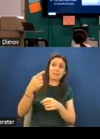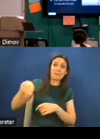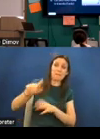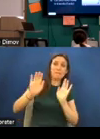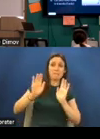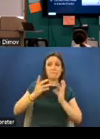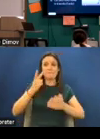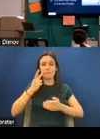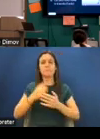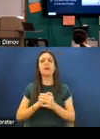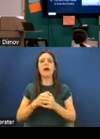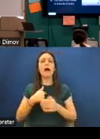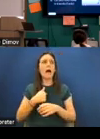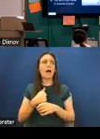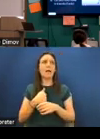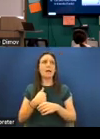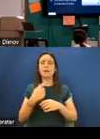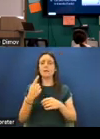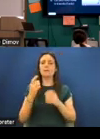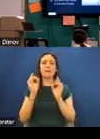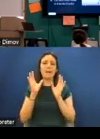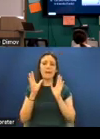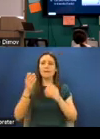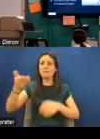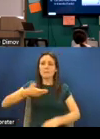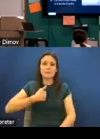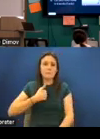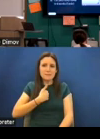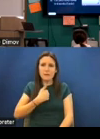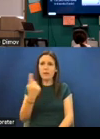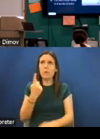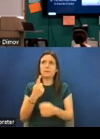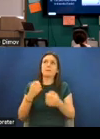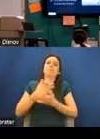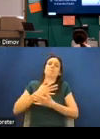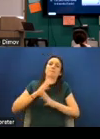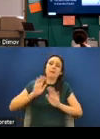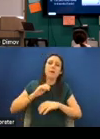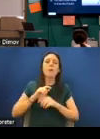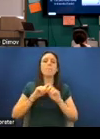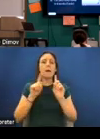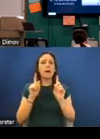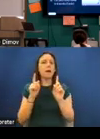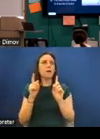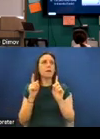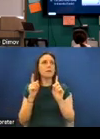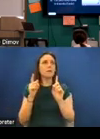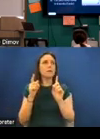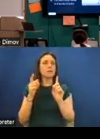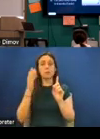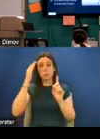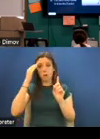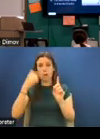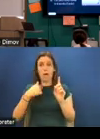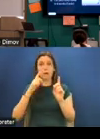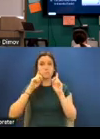I introduce myself. I don't know why. So anyway, so actually most of you know that I was born with